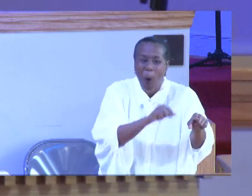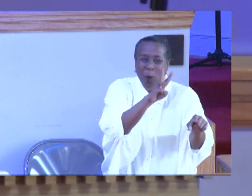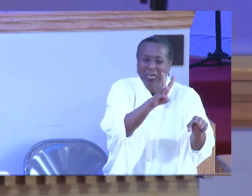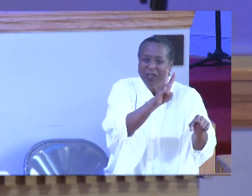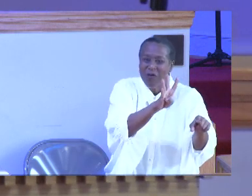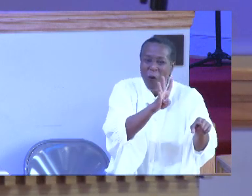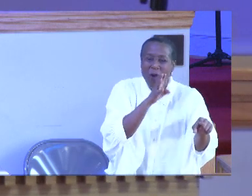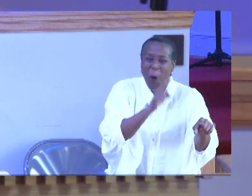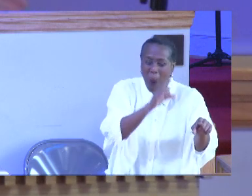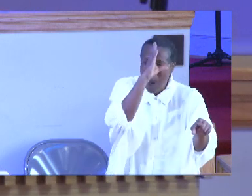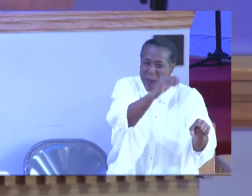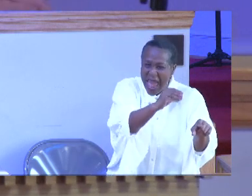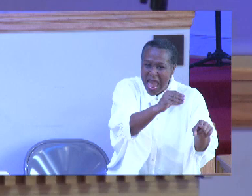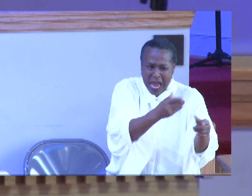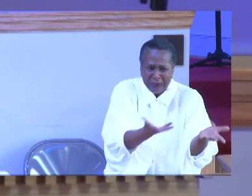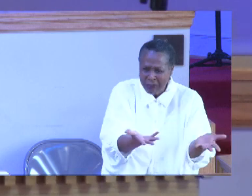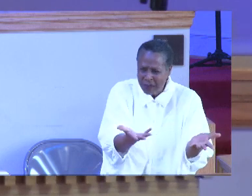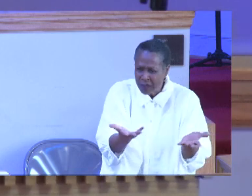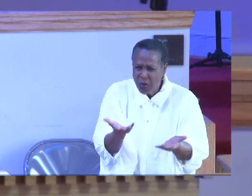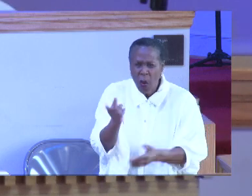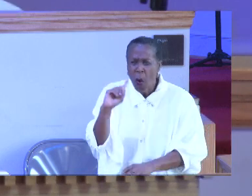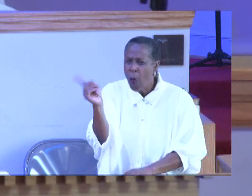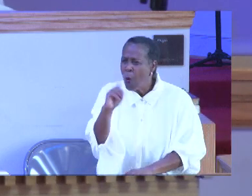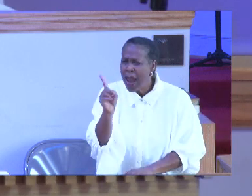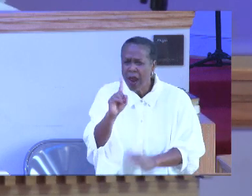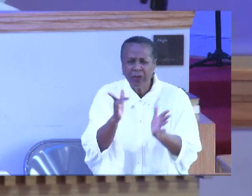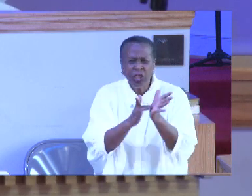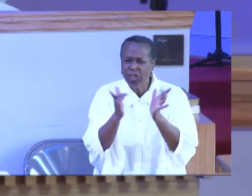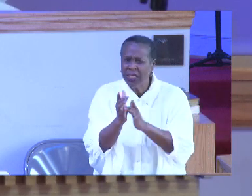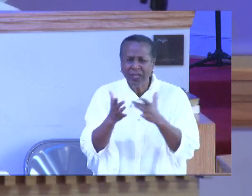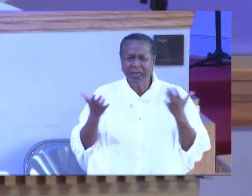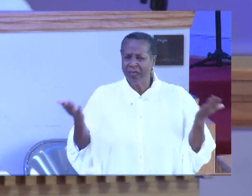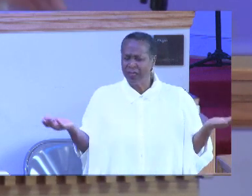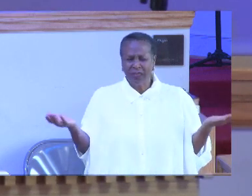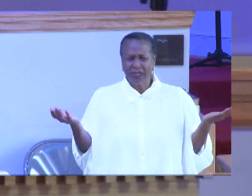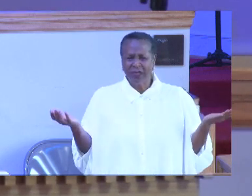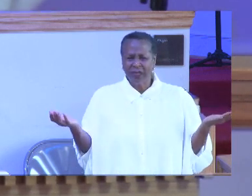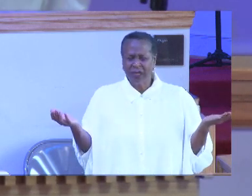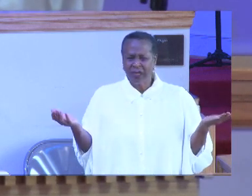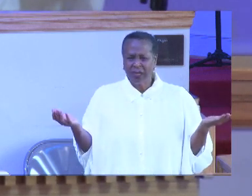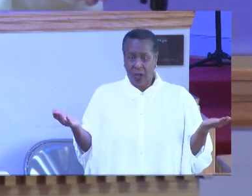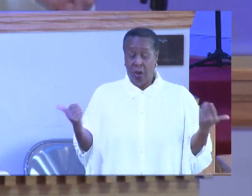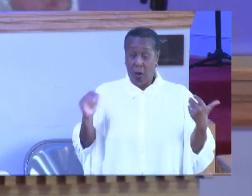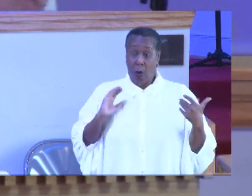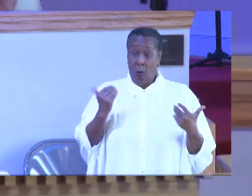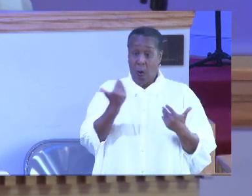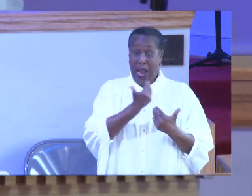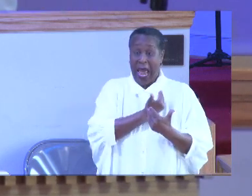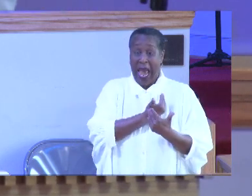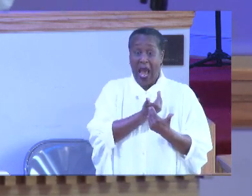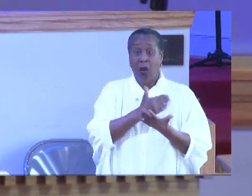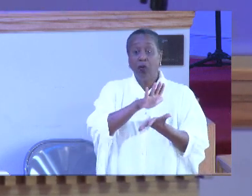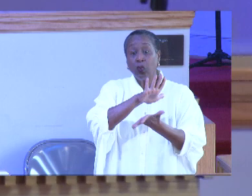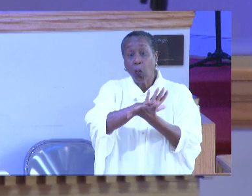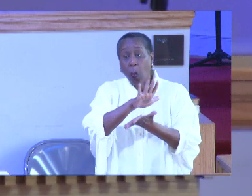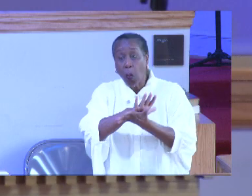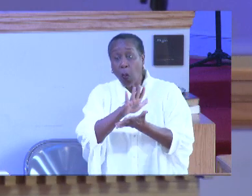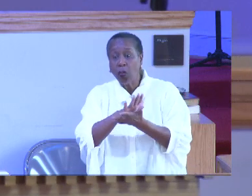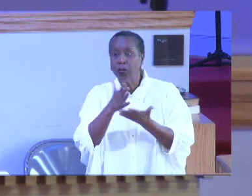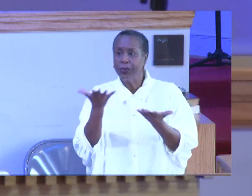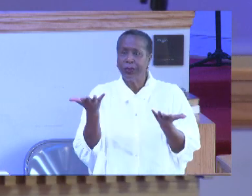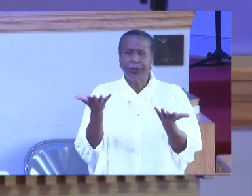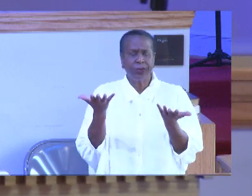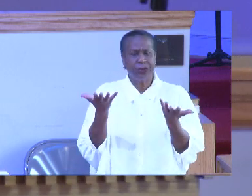where is Jesus? When our institutions no